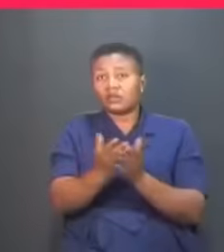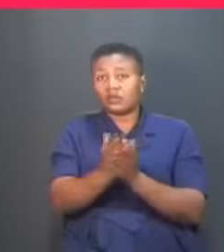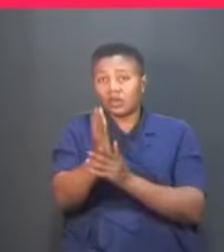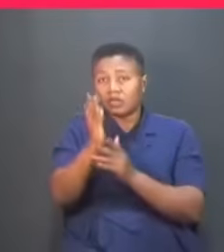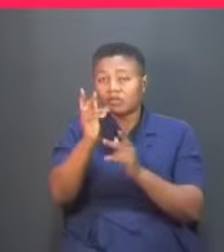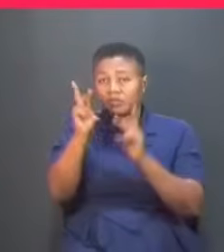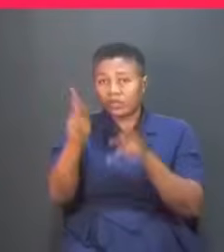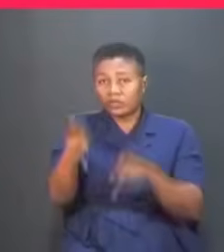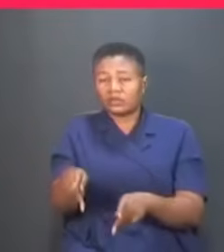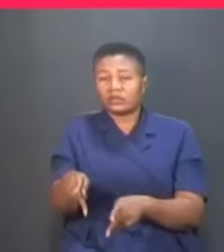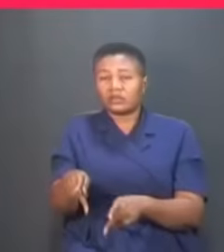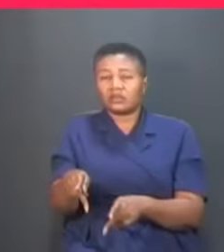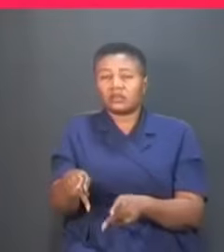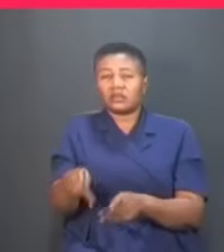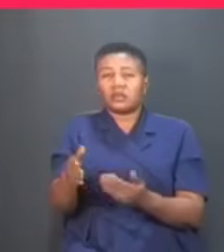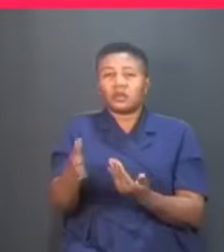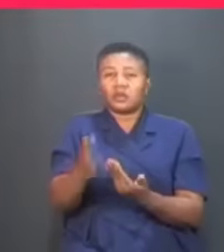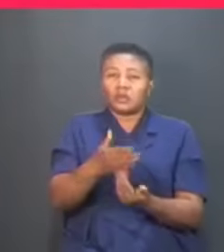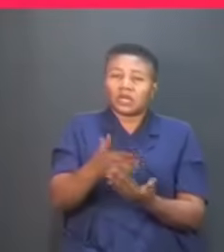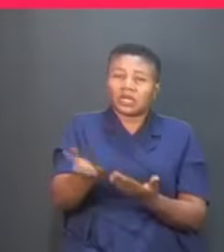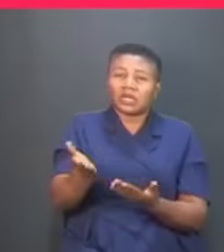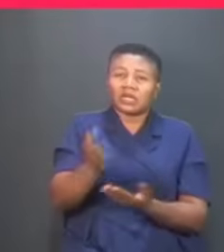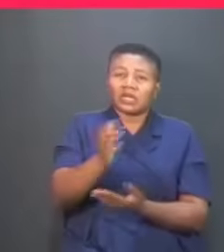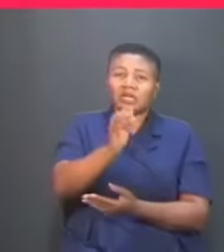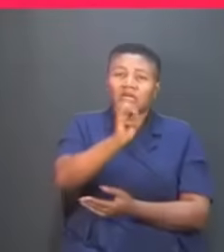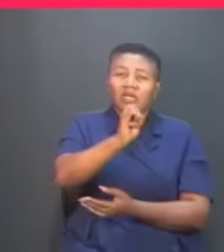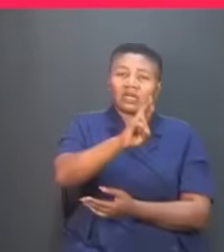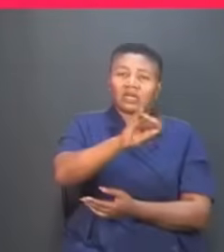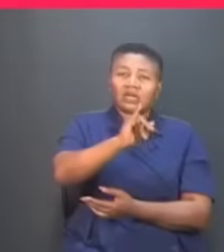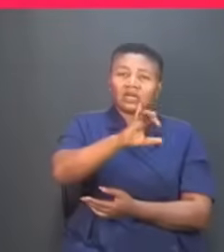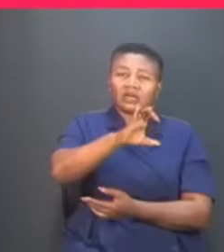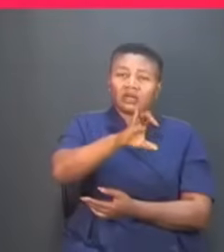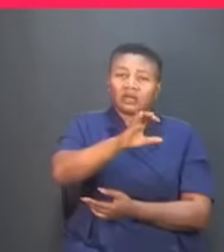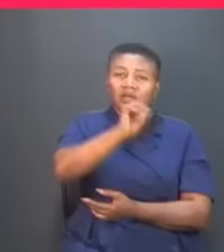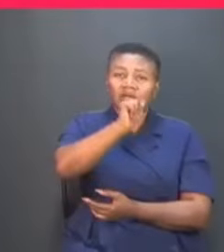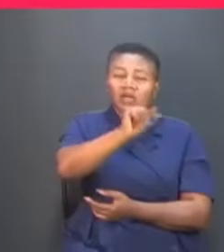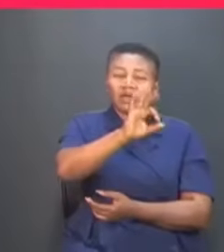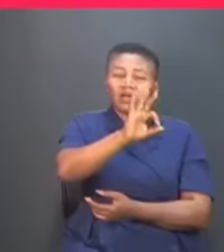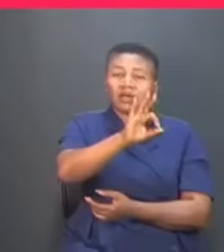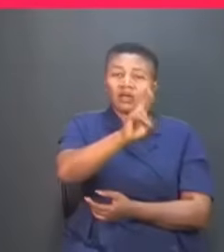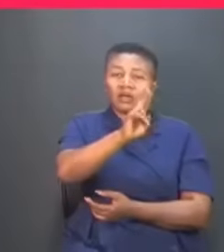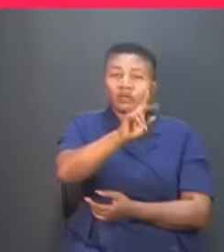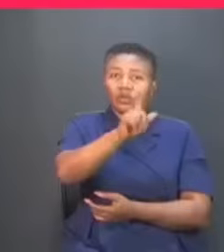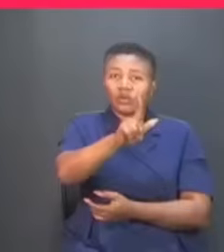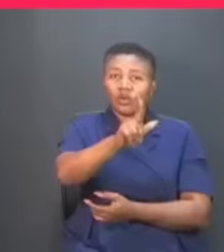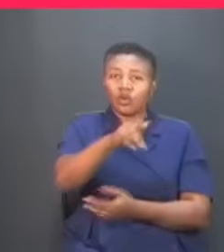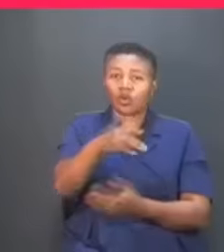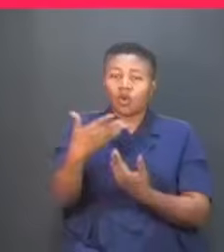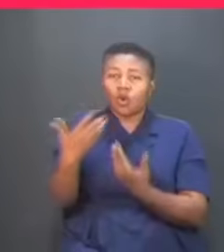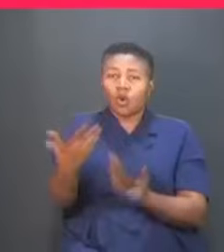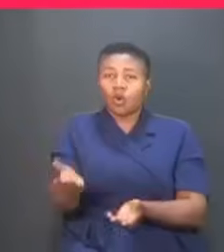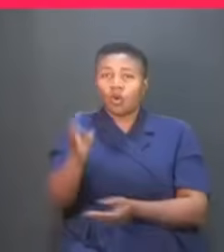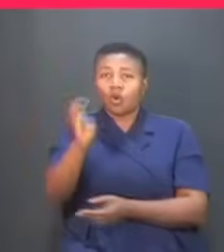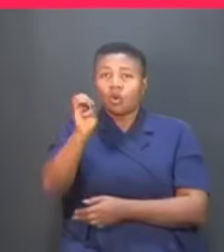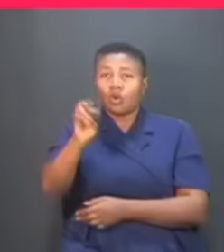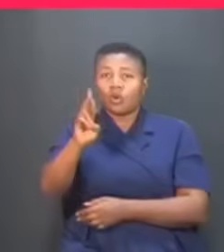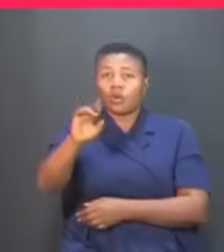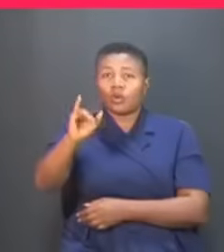whether it was Mr. Eric Affo or Mr. Eric Opoku.